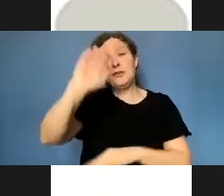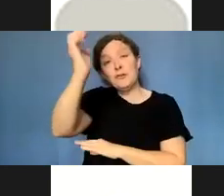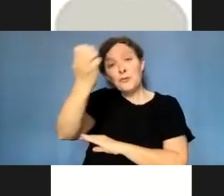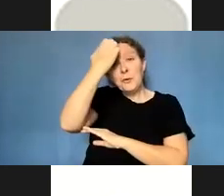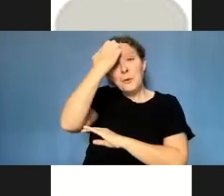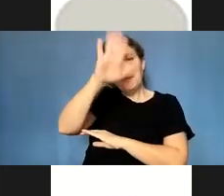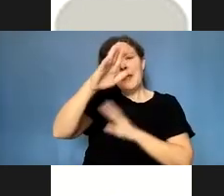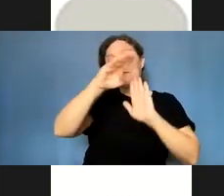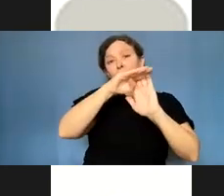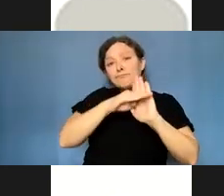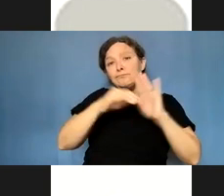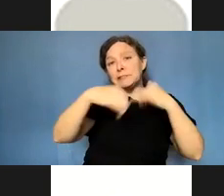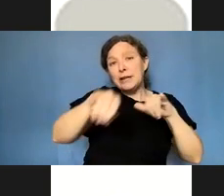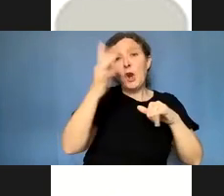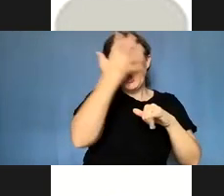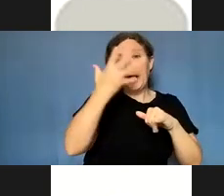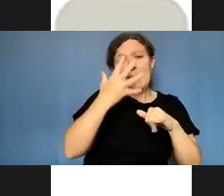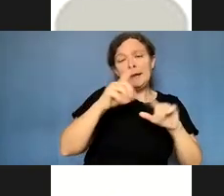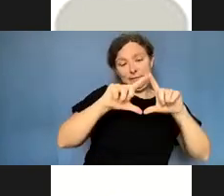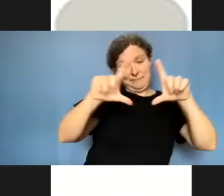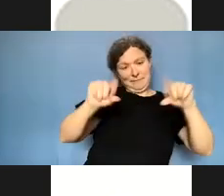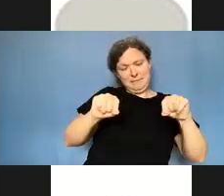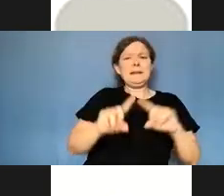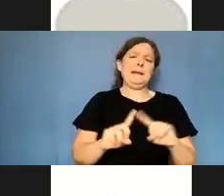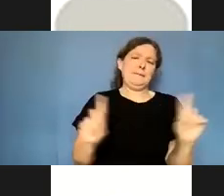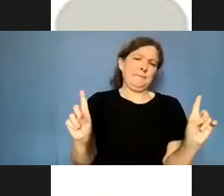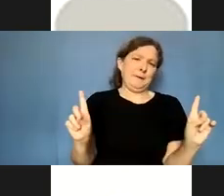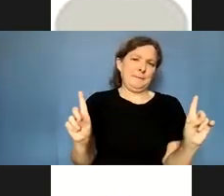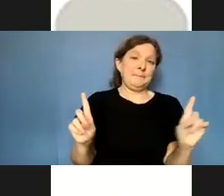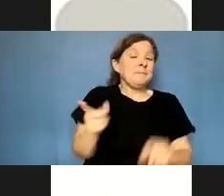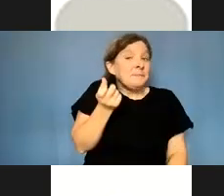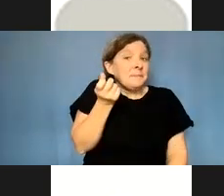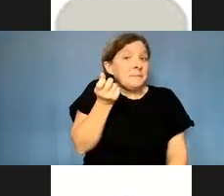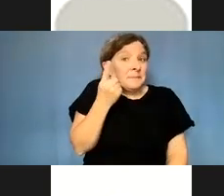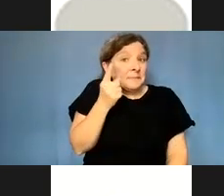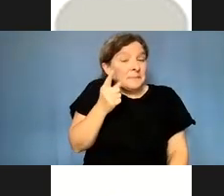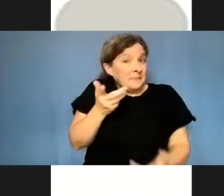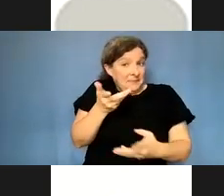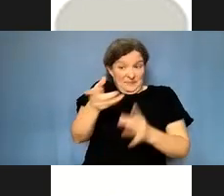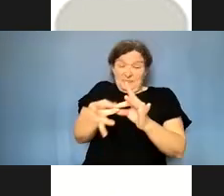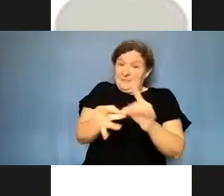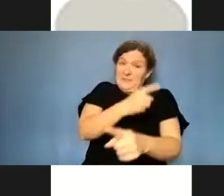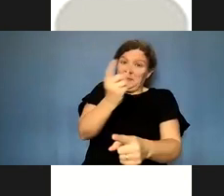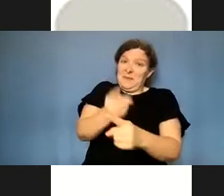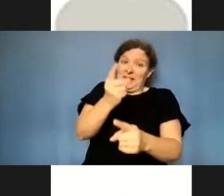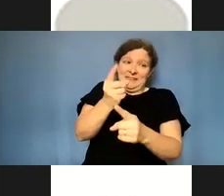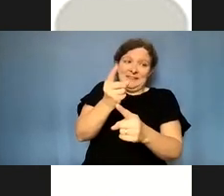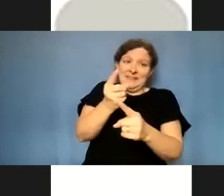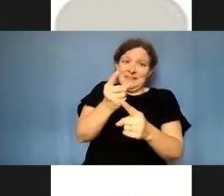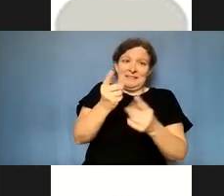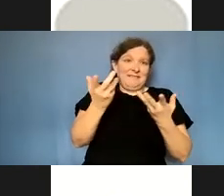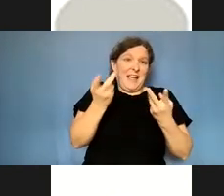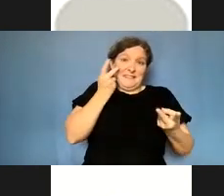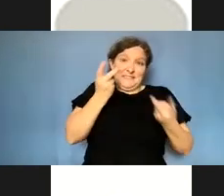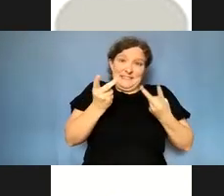different standard. However, and you're certainly right. I mean, I've looked at receipts from all over